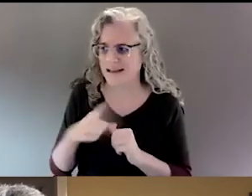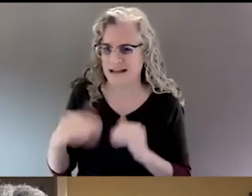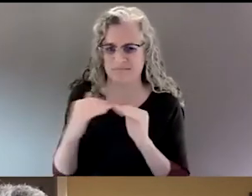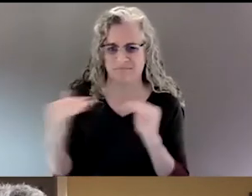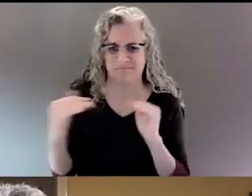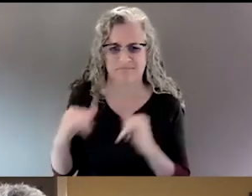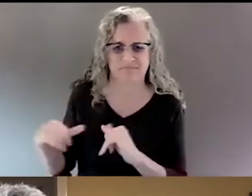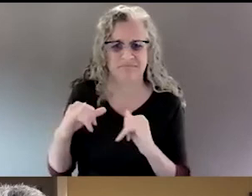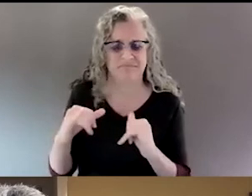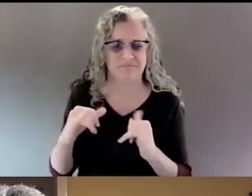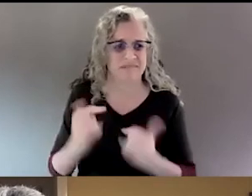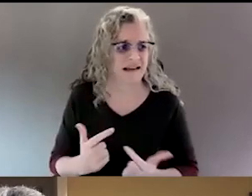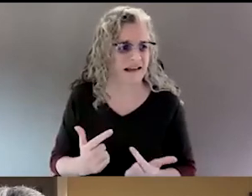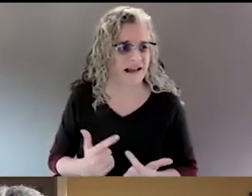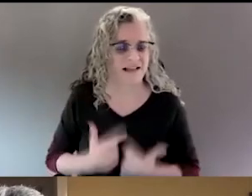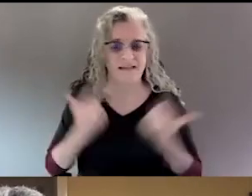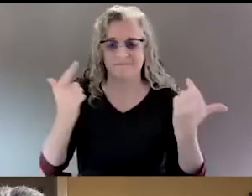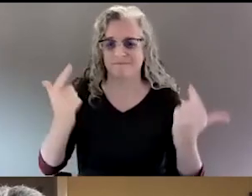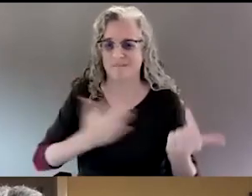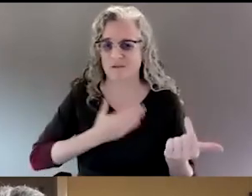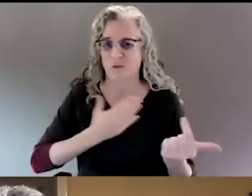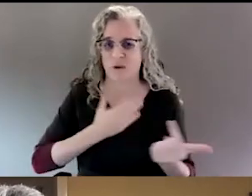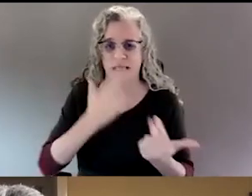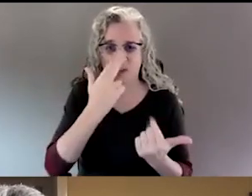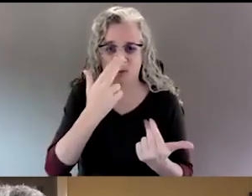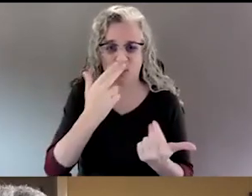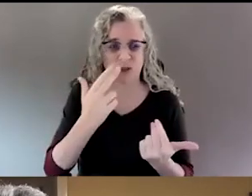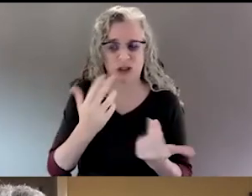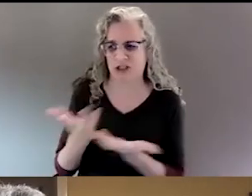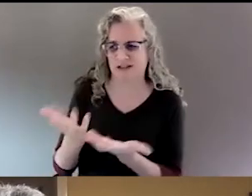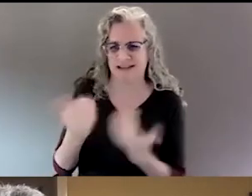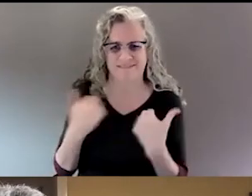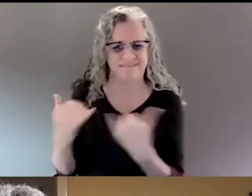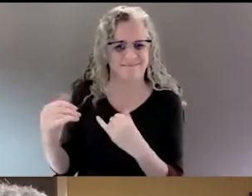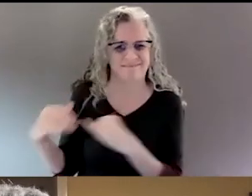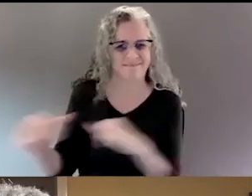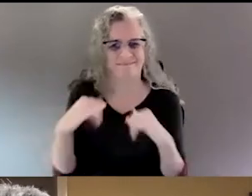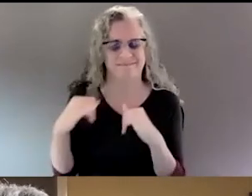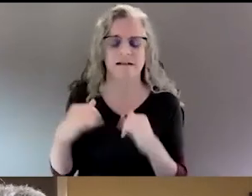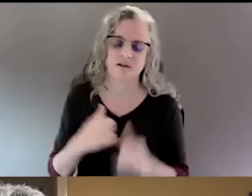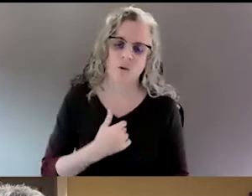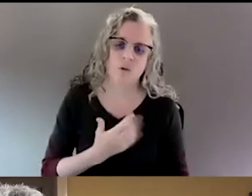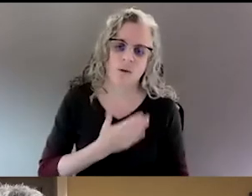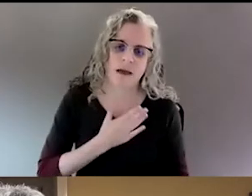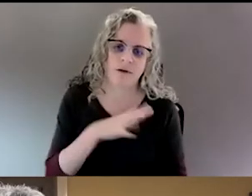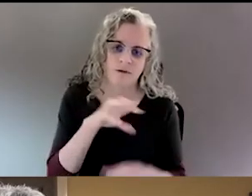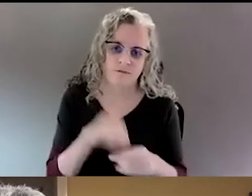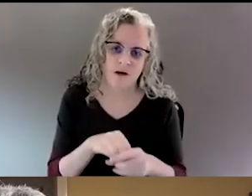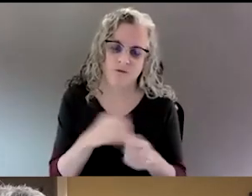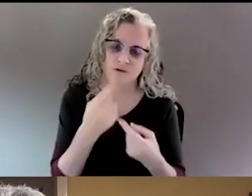as anybody else. And I'm really happy to have this opportunity to say this to all of you